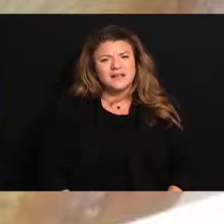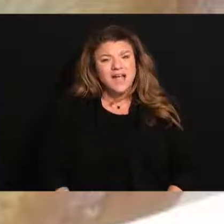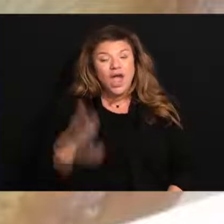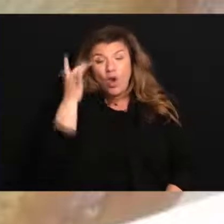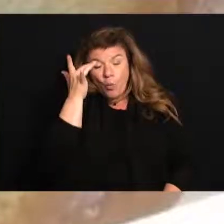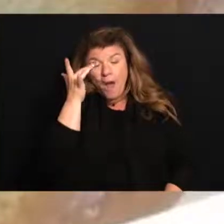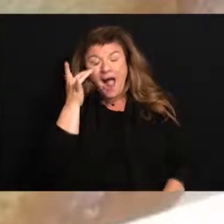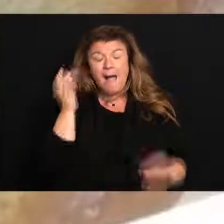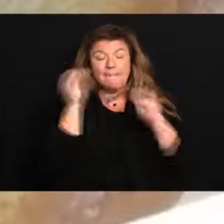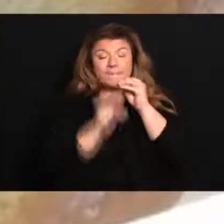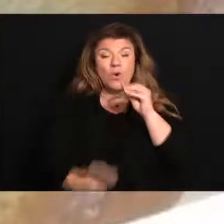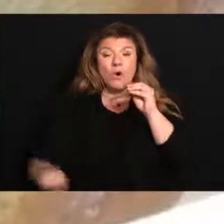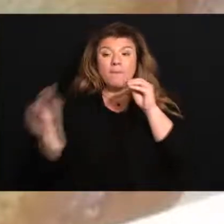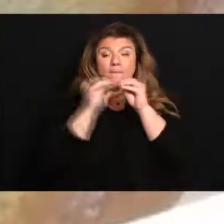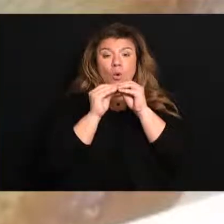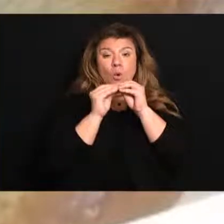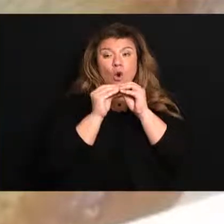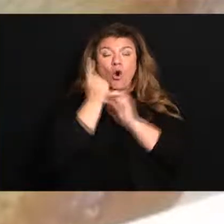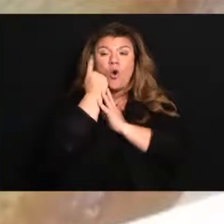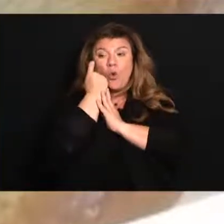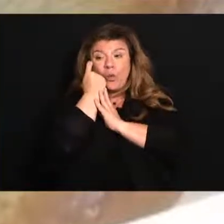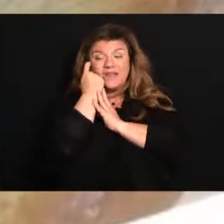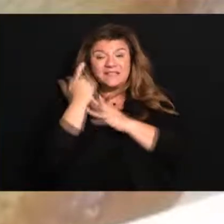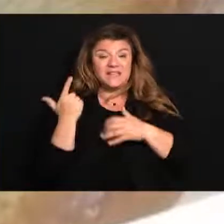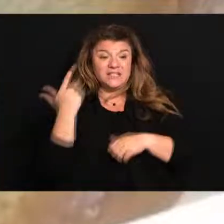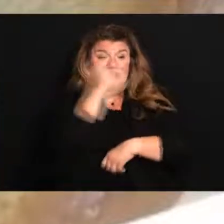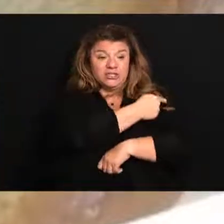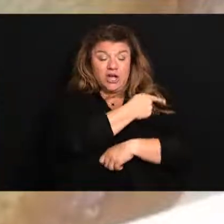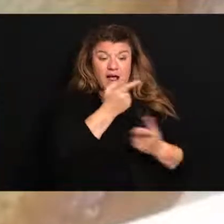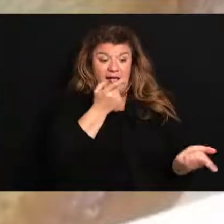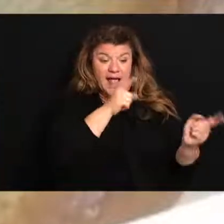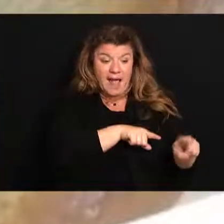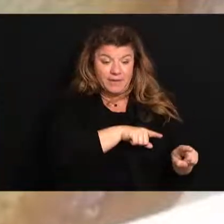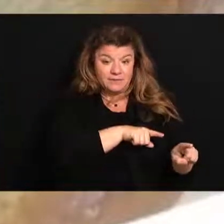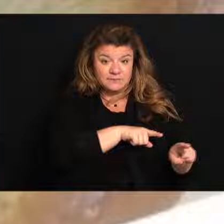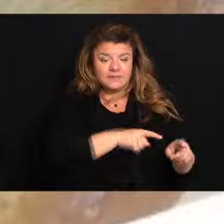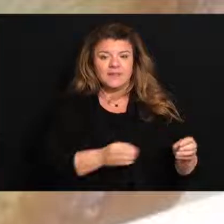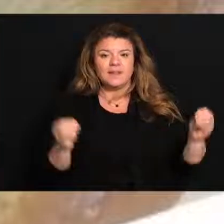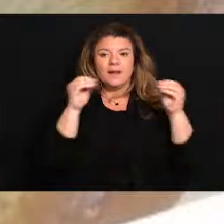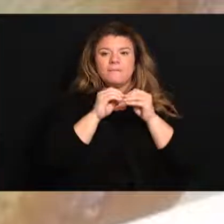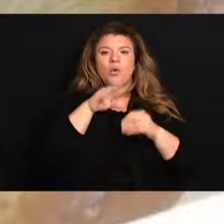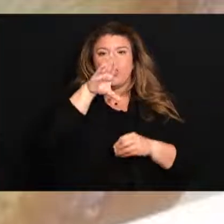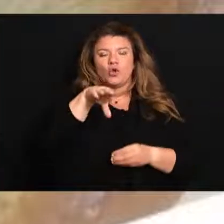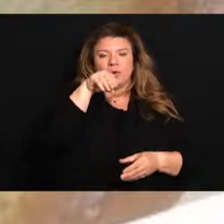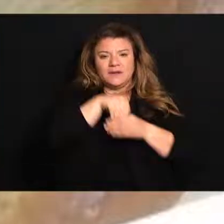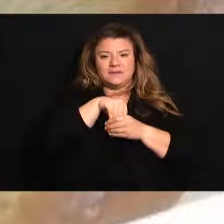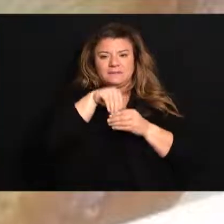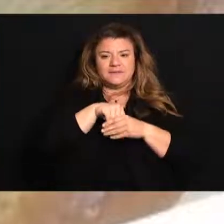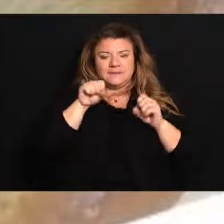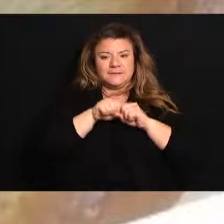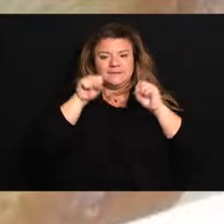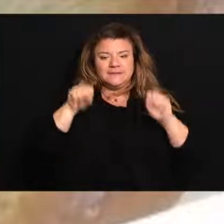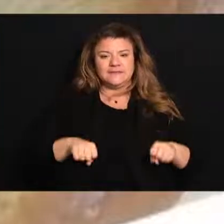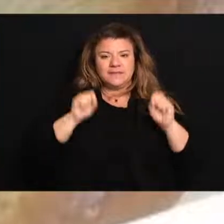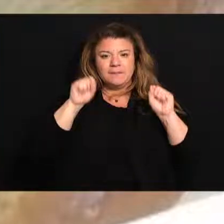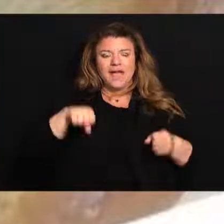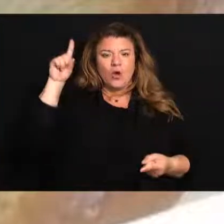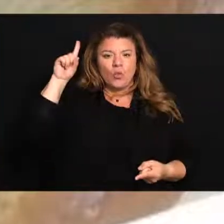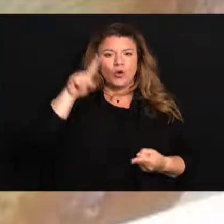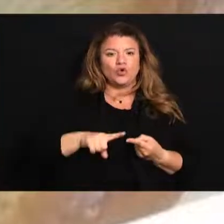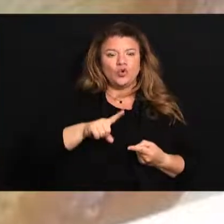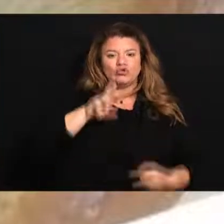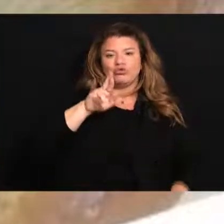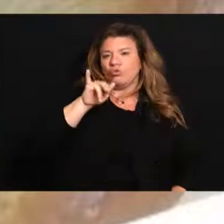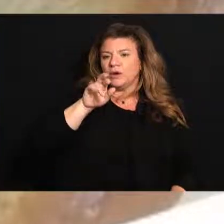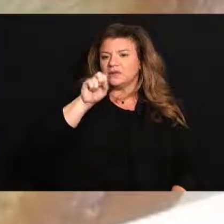more recent that you've gotten your immunizations, the more your immune system can reduce your risk of